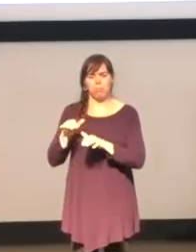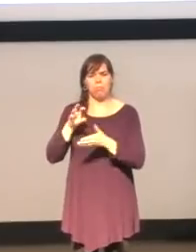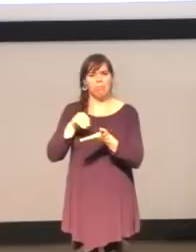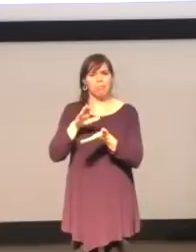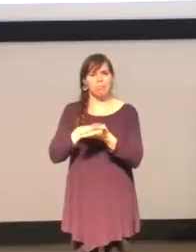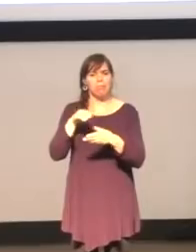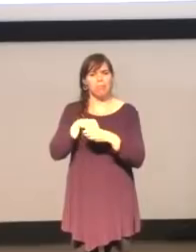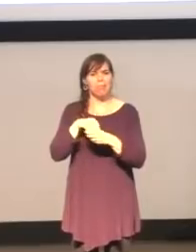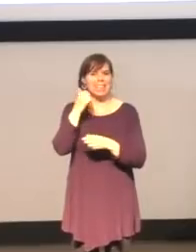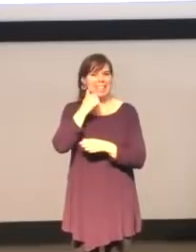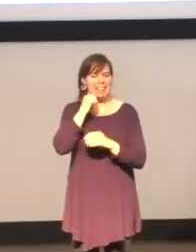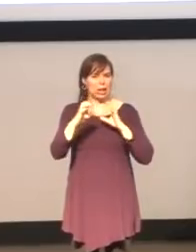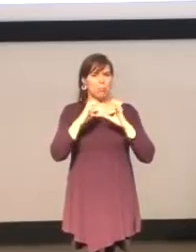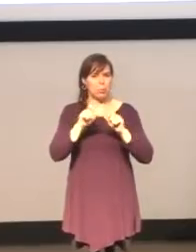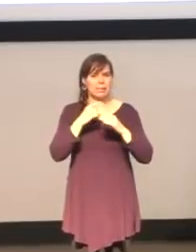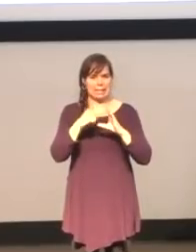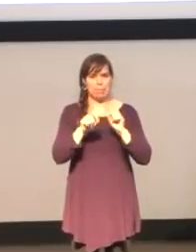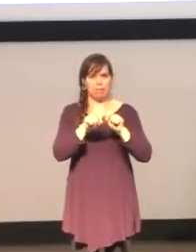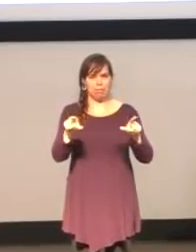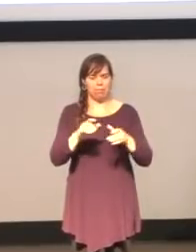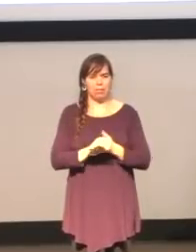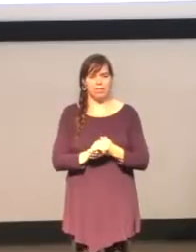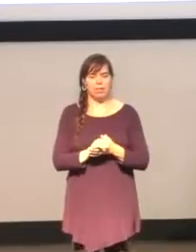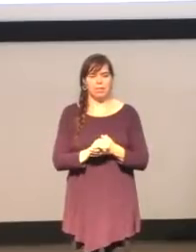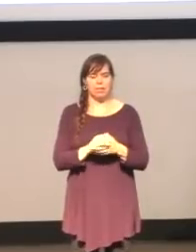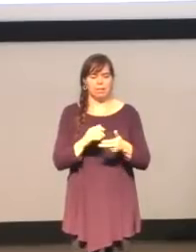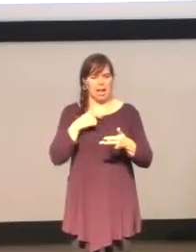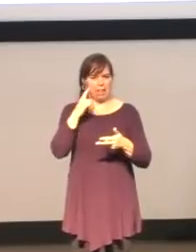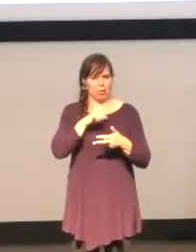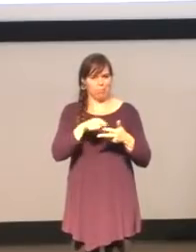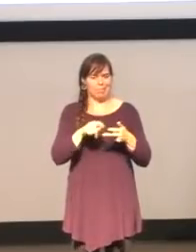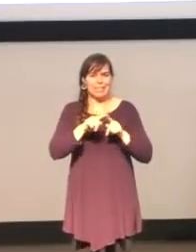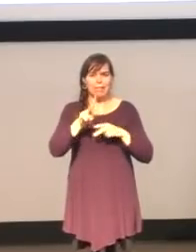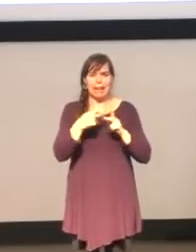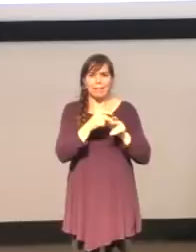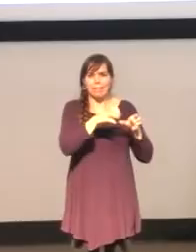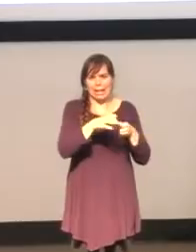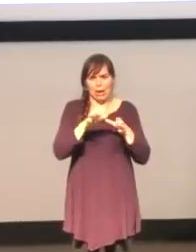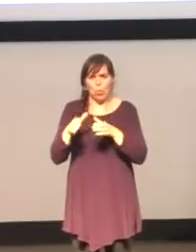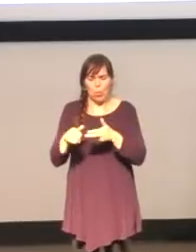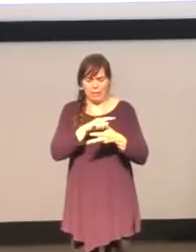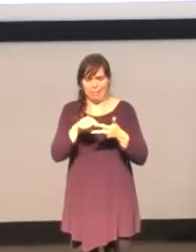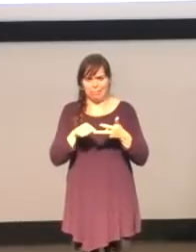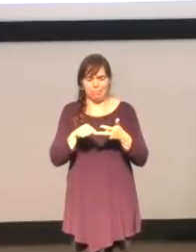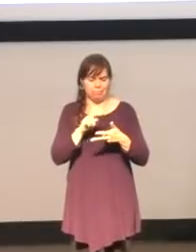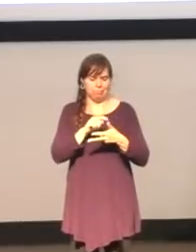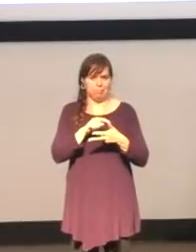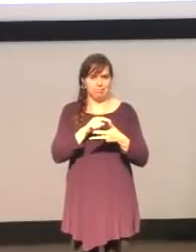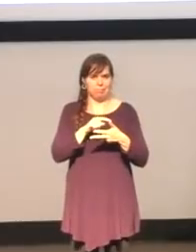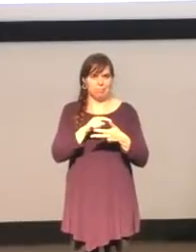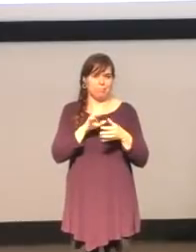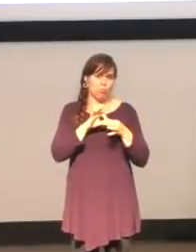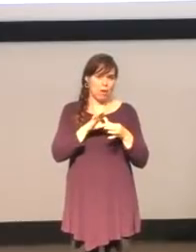in the daily communication. And I would characterize three large groups here. One is related